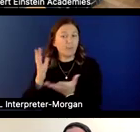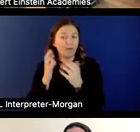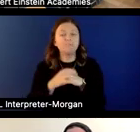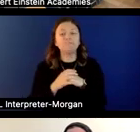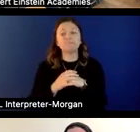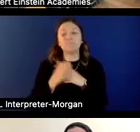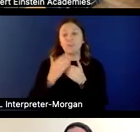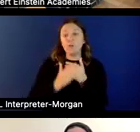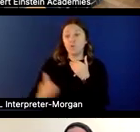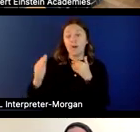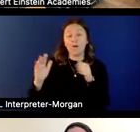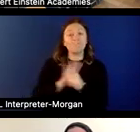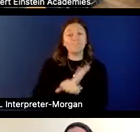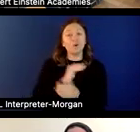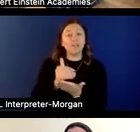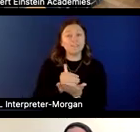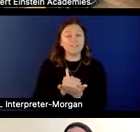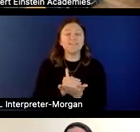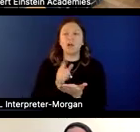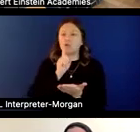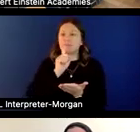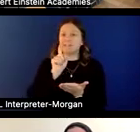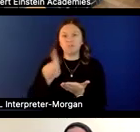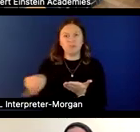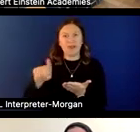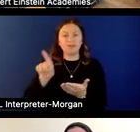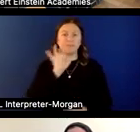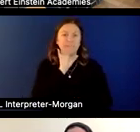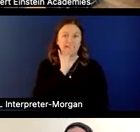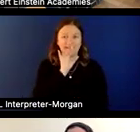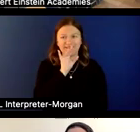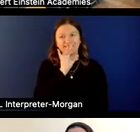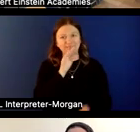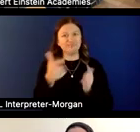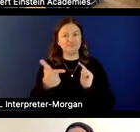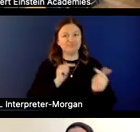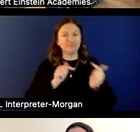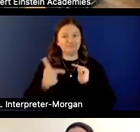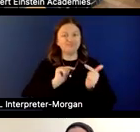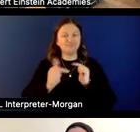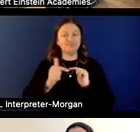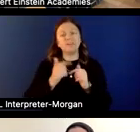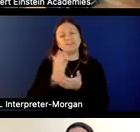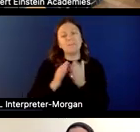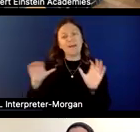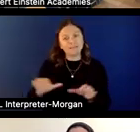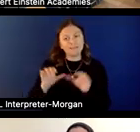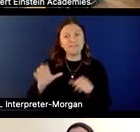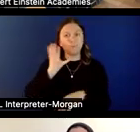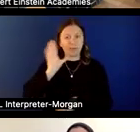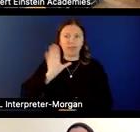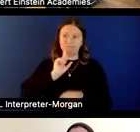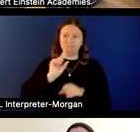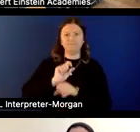lesson, I really need you guys to be speaking. So we are having some activities where you will be speaking. So